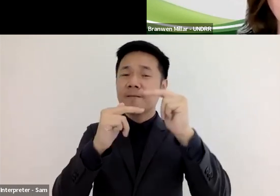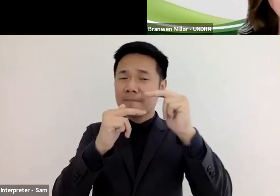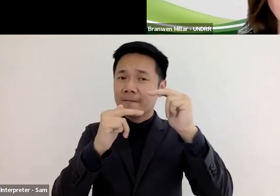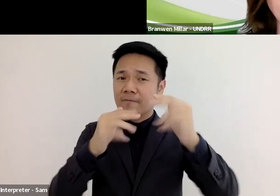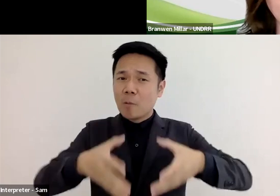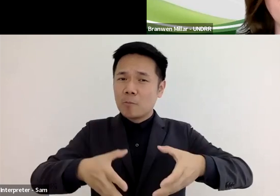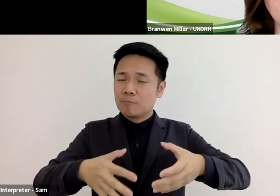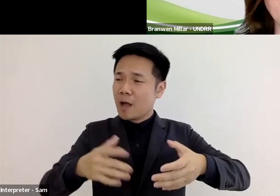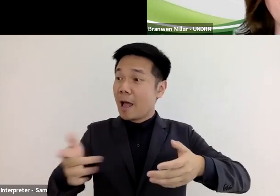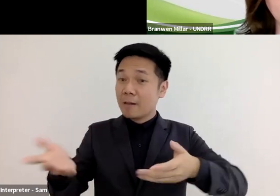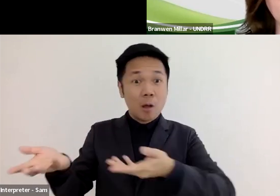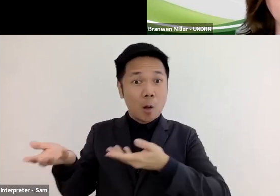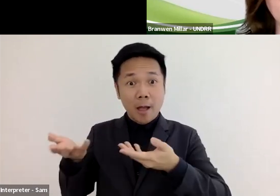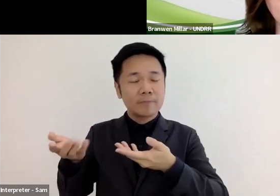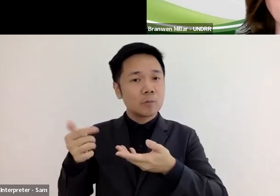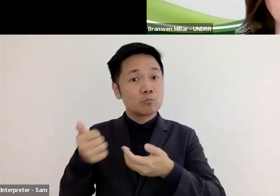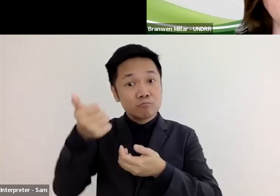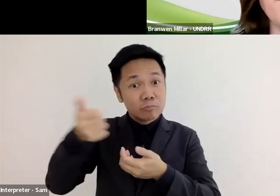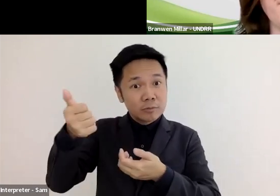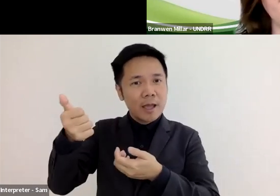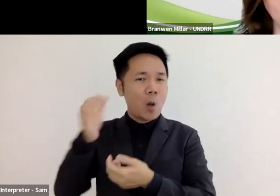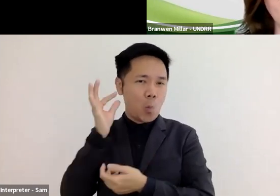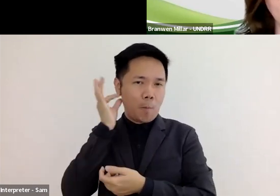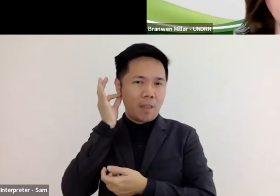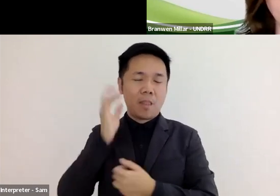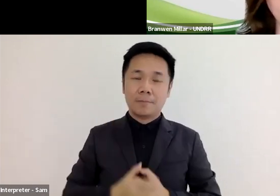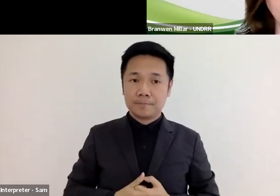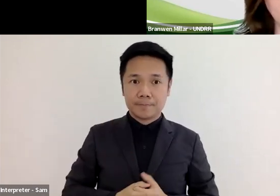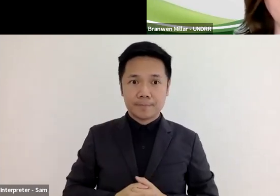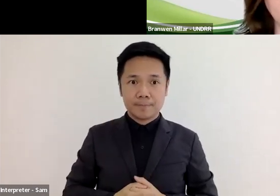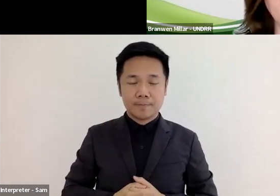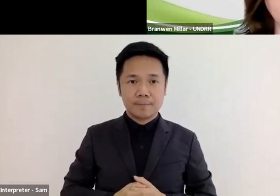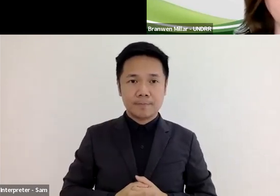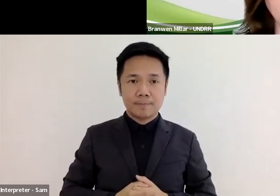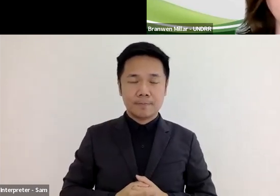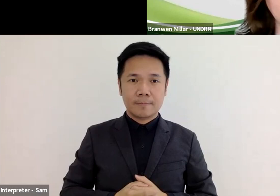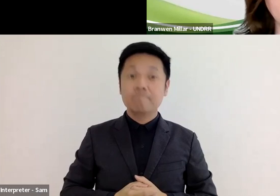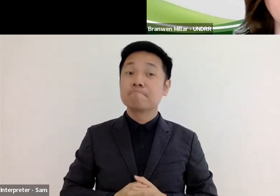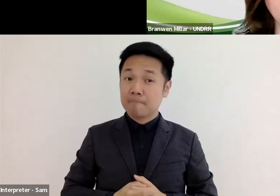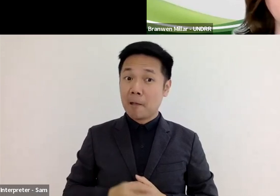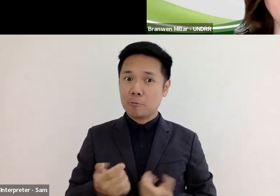women, which has been also reflected in the leadership capacity